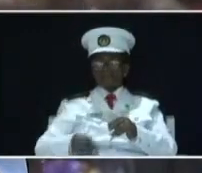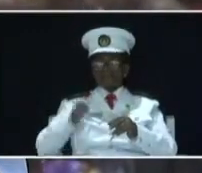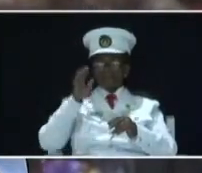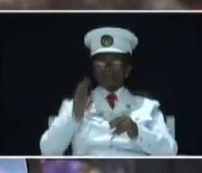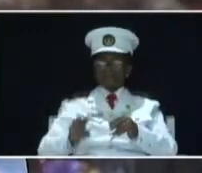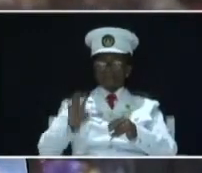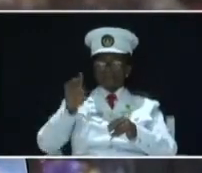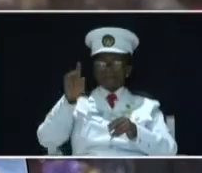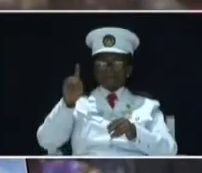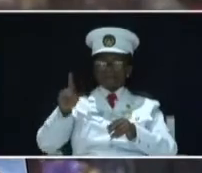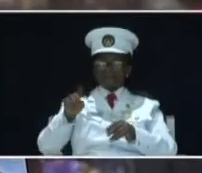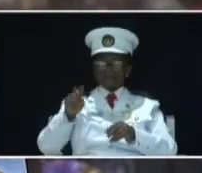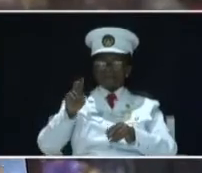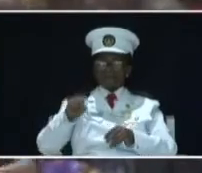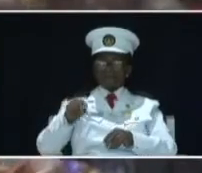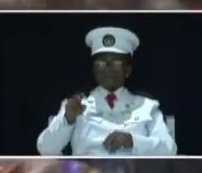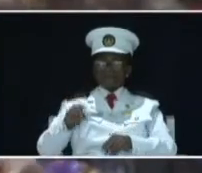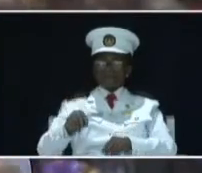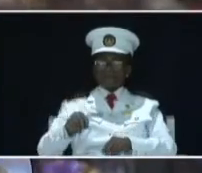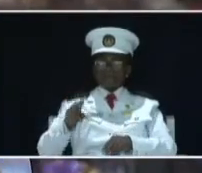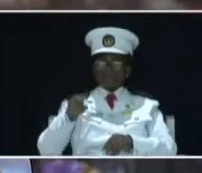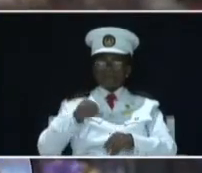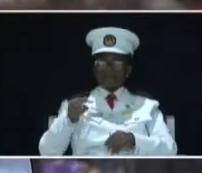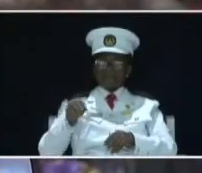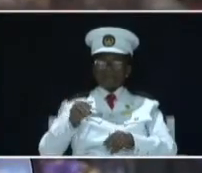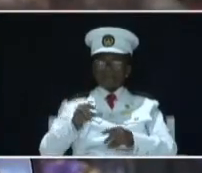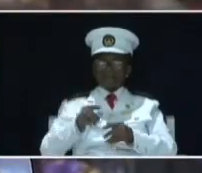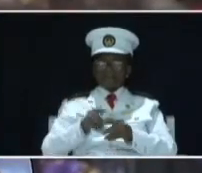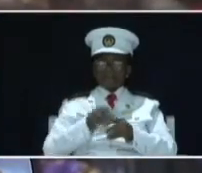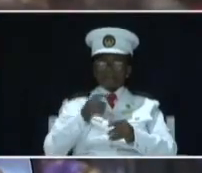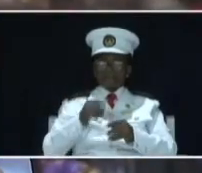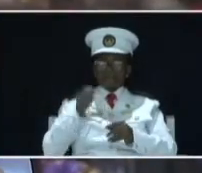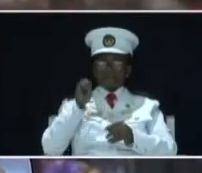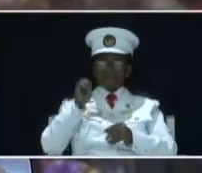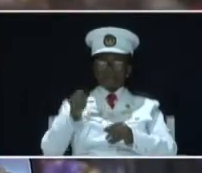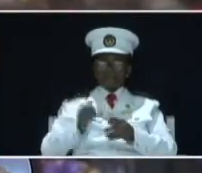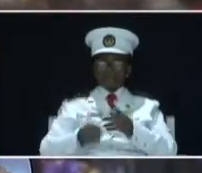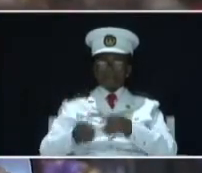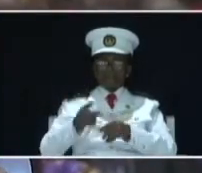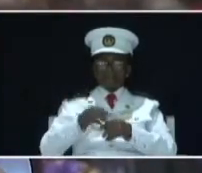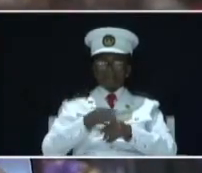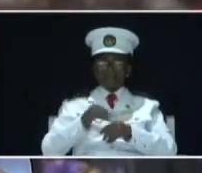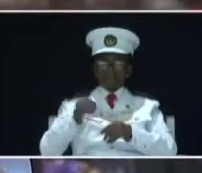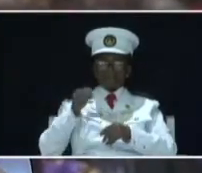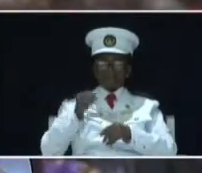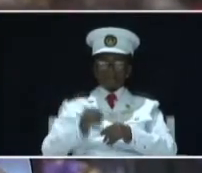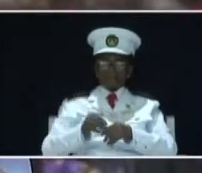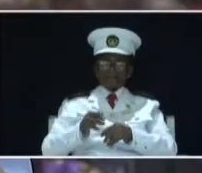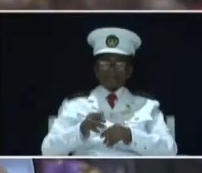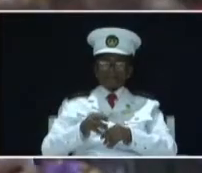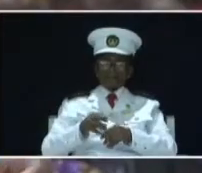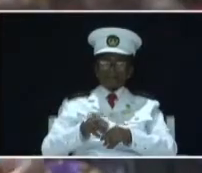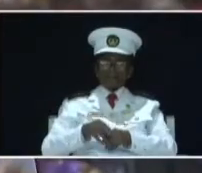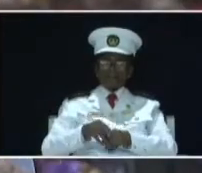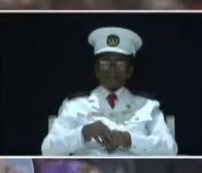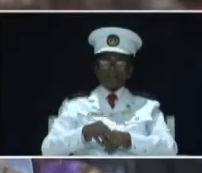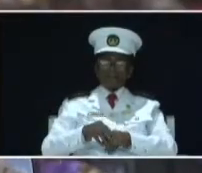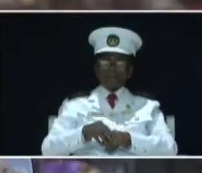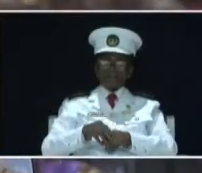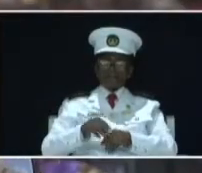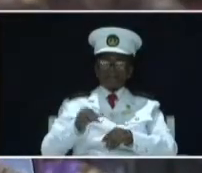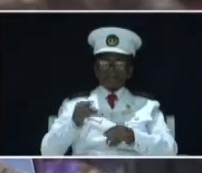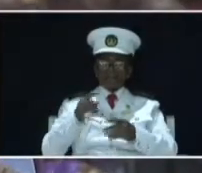verse 9 downwards. First 50 soldiers came and the captain, he roasted them. Another 50